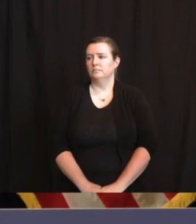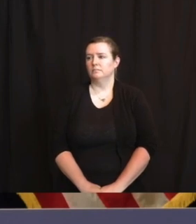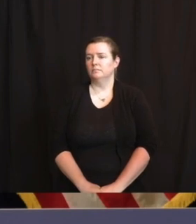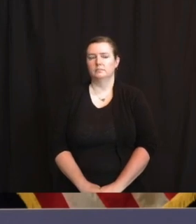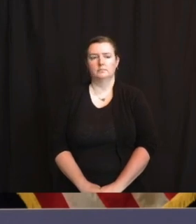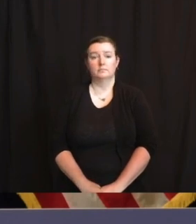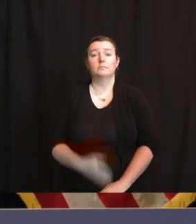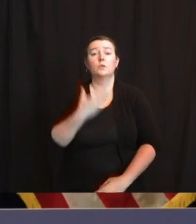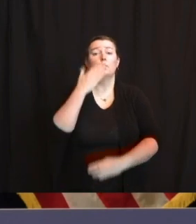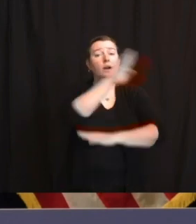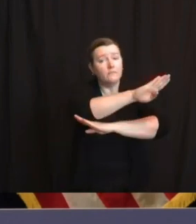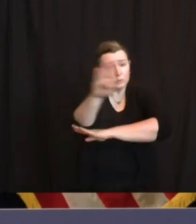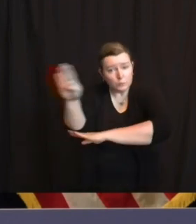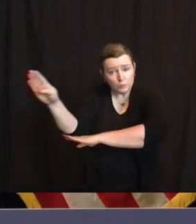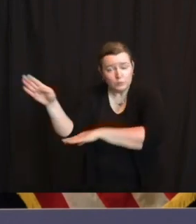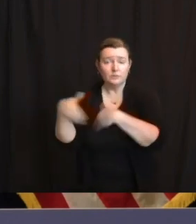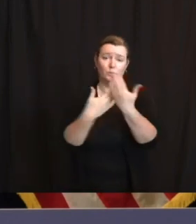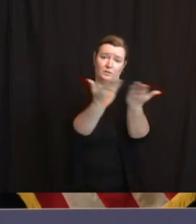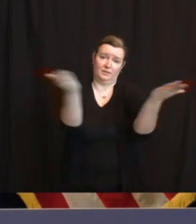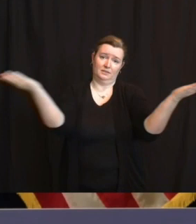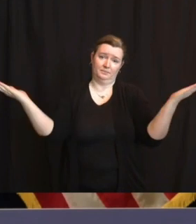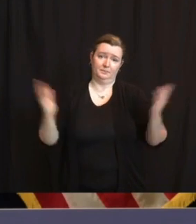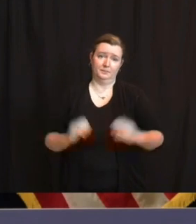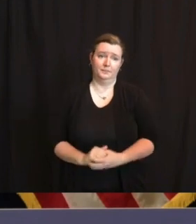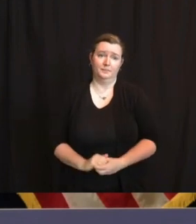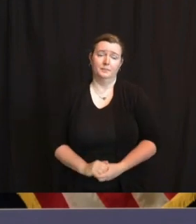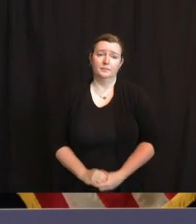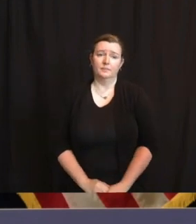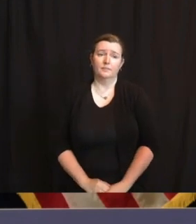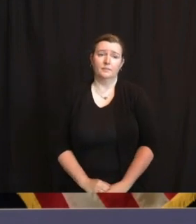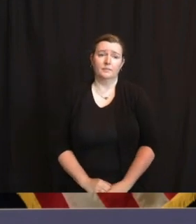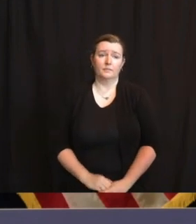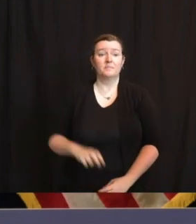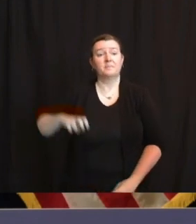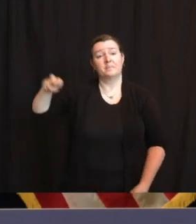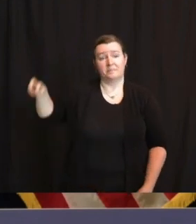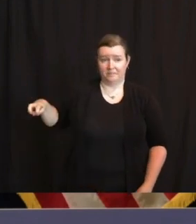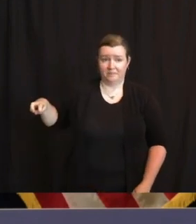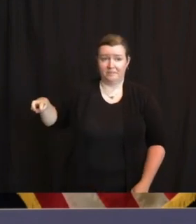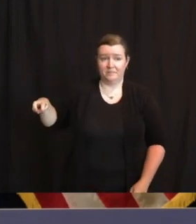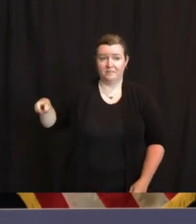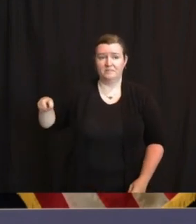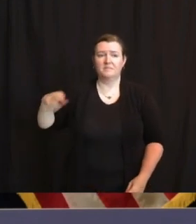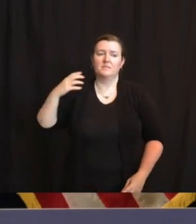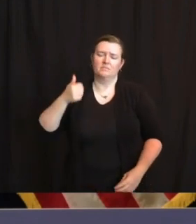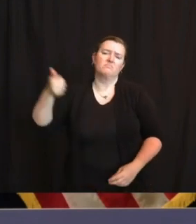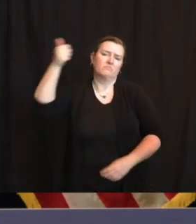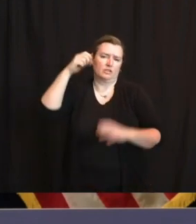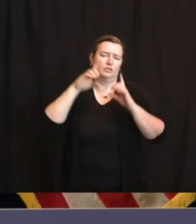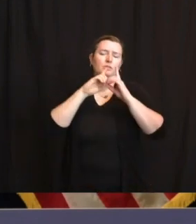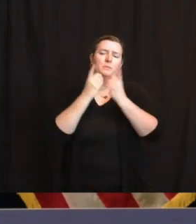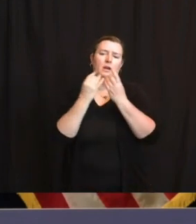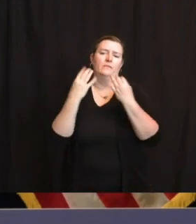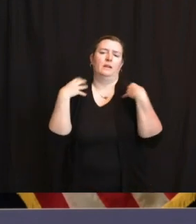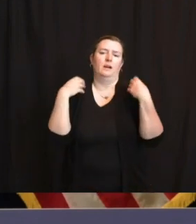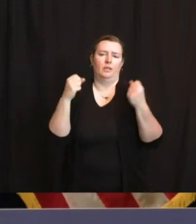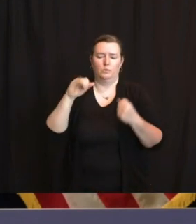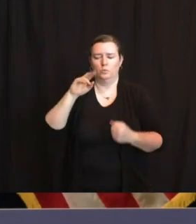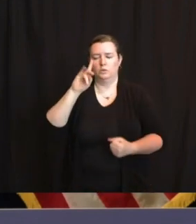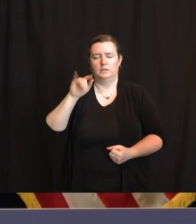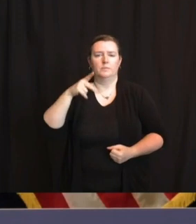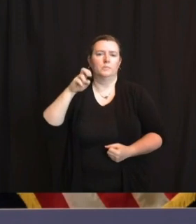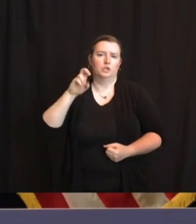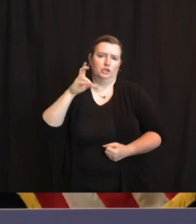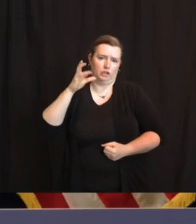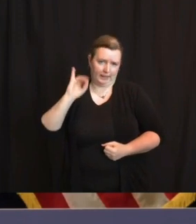Good afternoon, everyone. I am joined by the woman on my right who needs no introduction, the Commissioner of the Department of Health, Judy Persichilli. To her right,